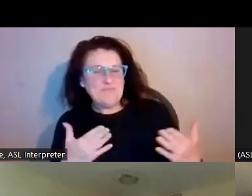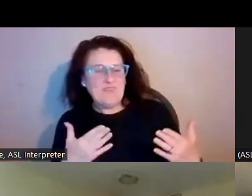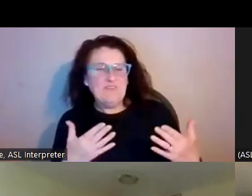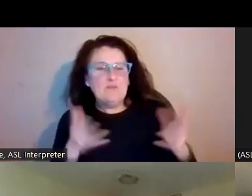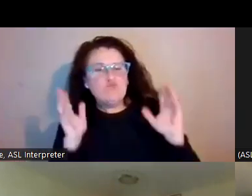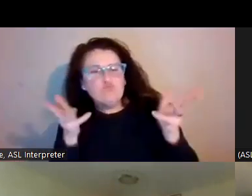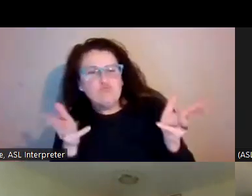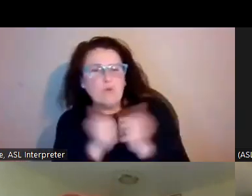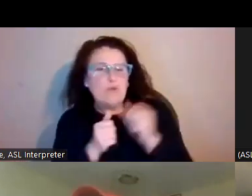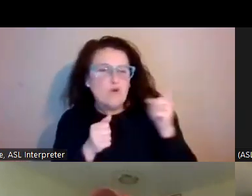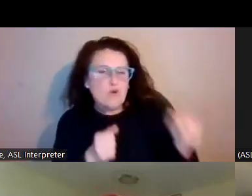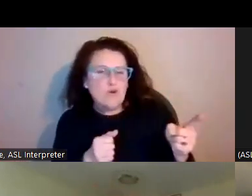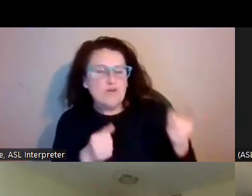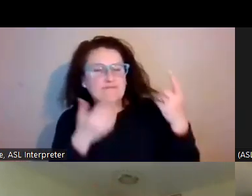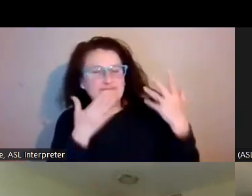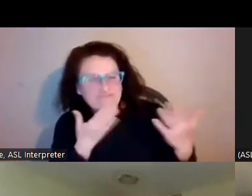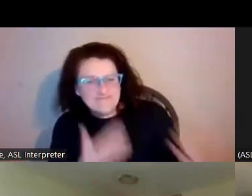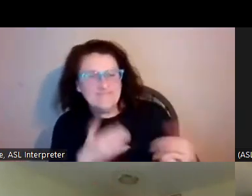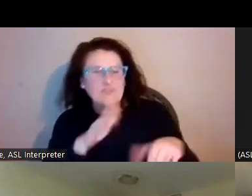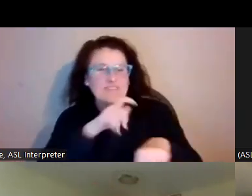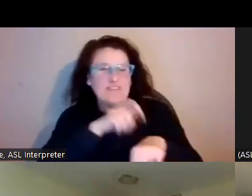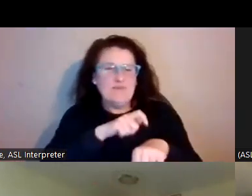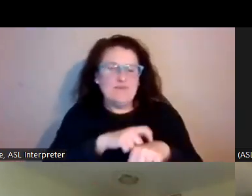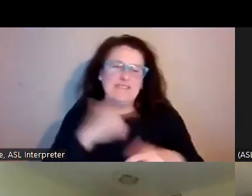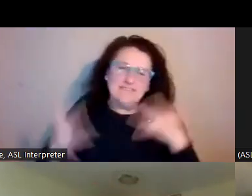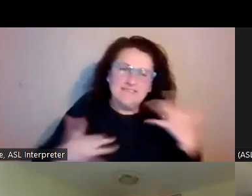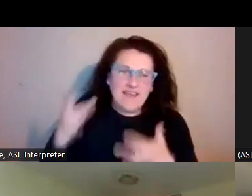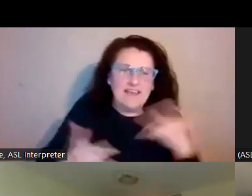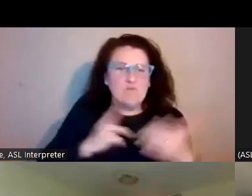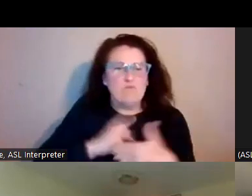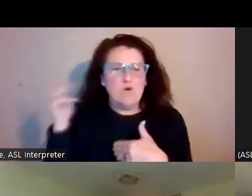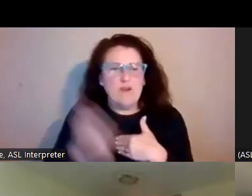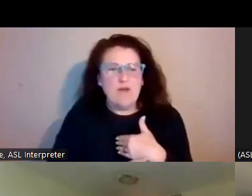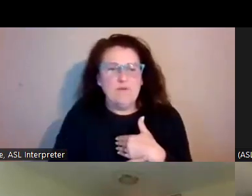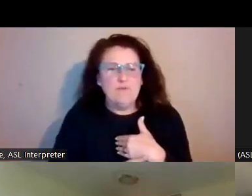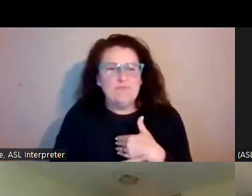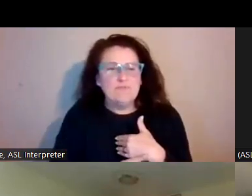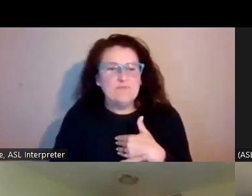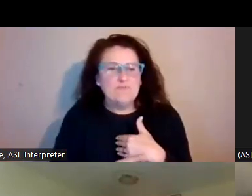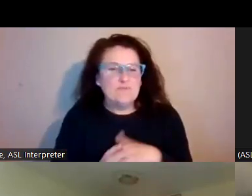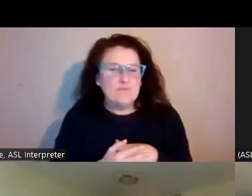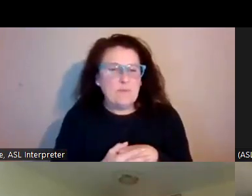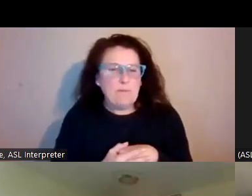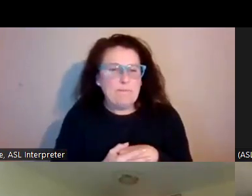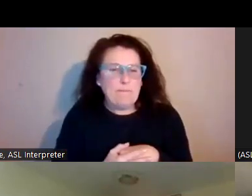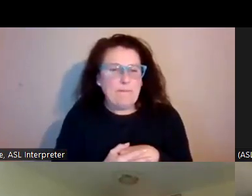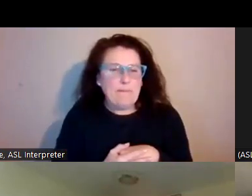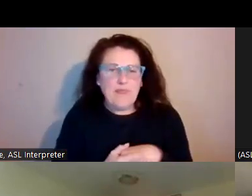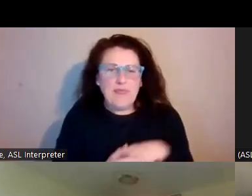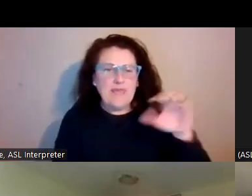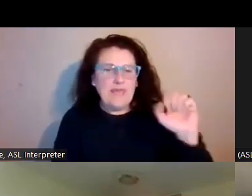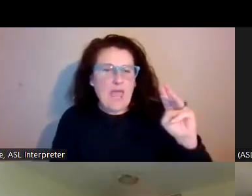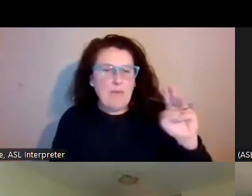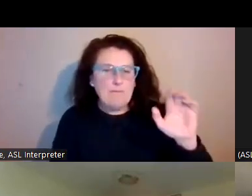the process of NextGen. We're really excited about the program, sort of as a state. And then Emmanuel, it's always